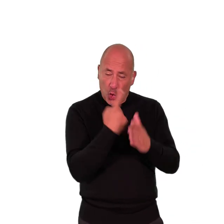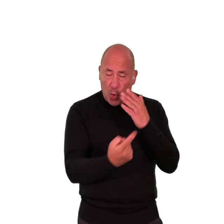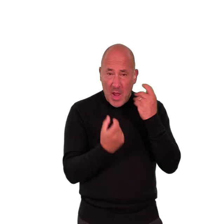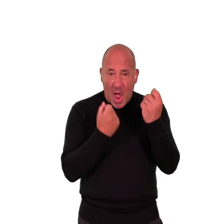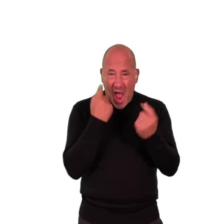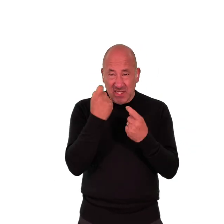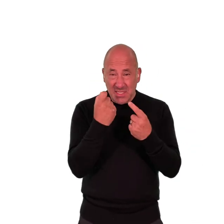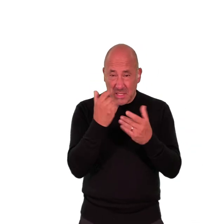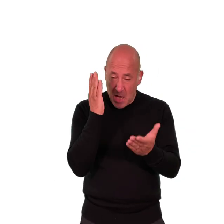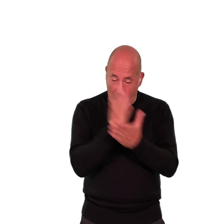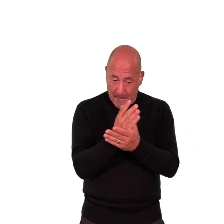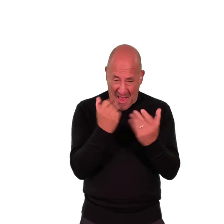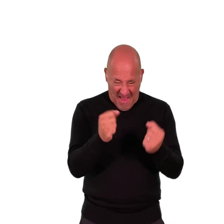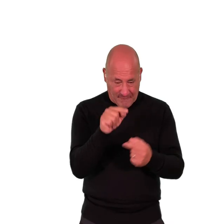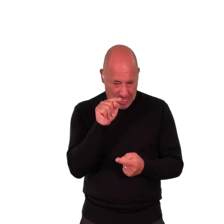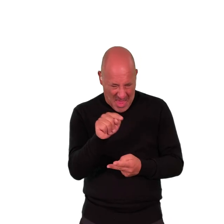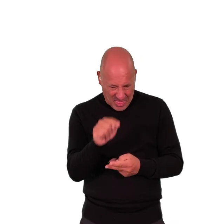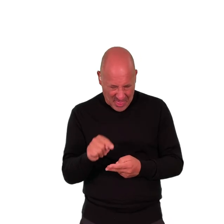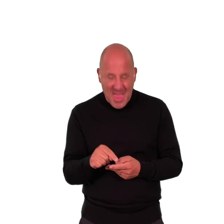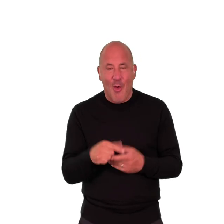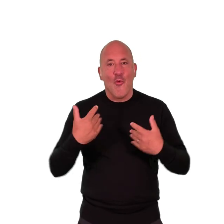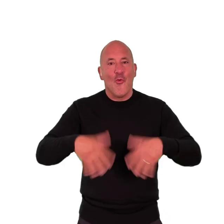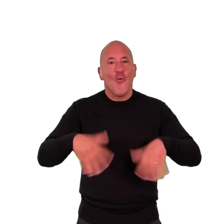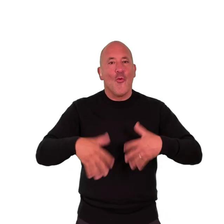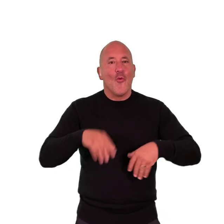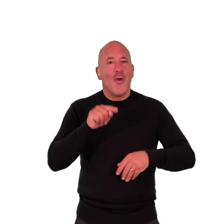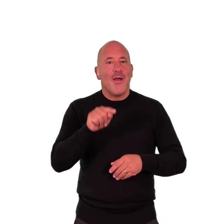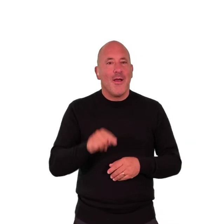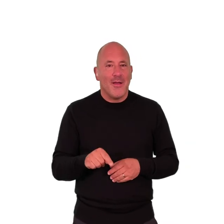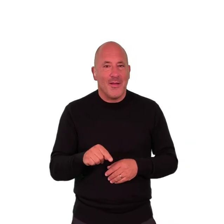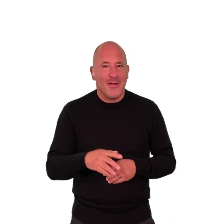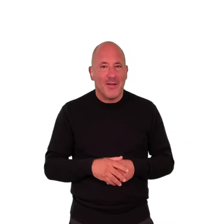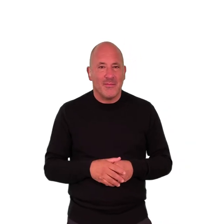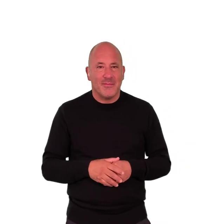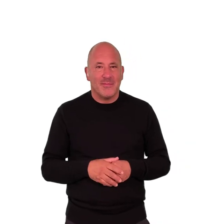your application clearly expresses your unique idea.